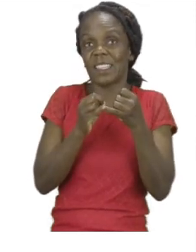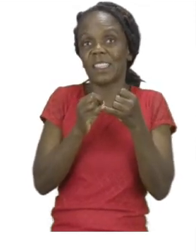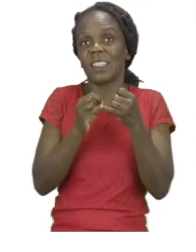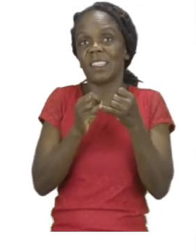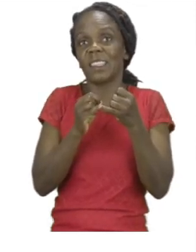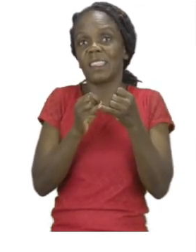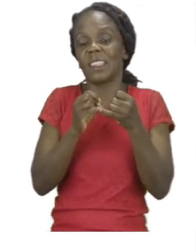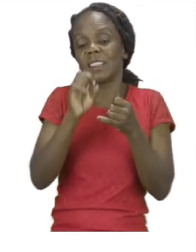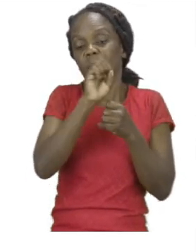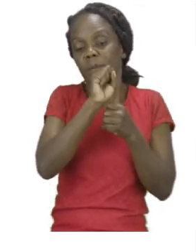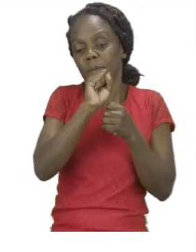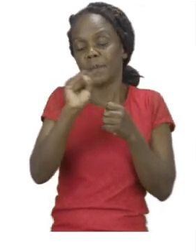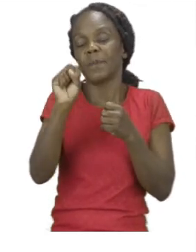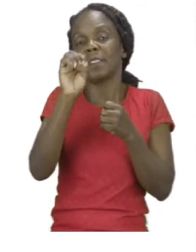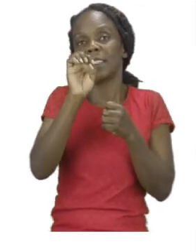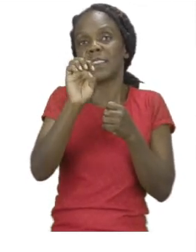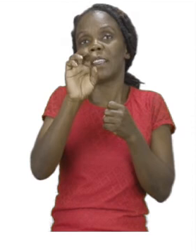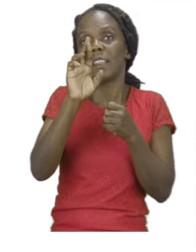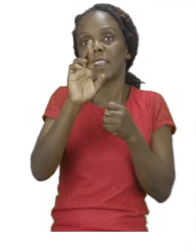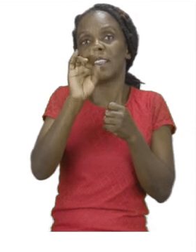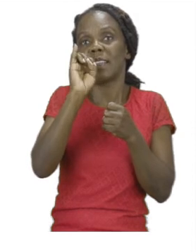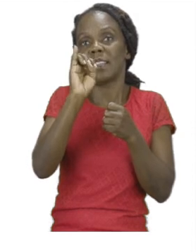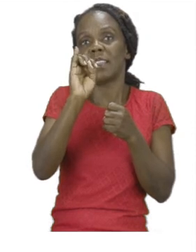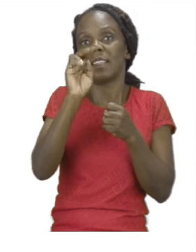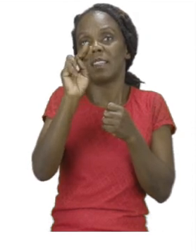is Serena.